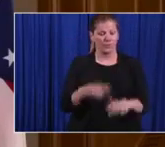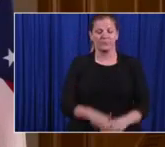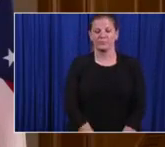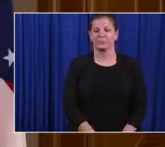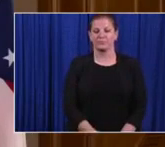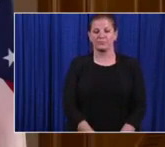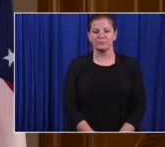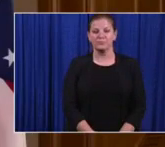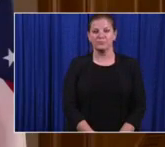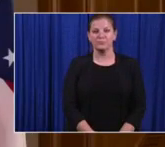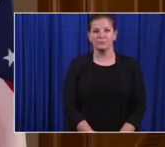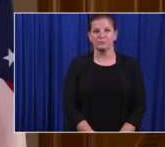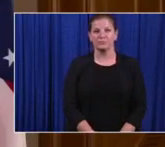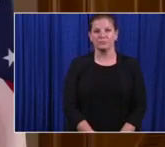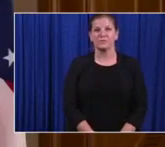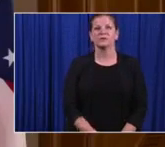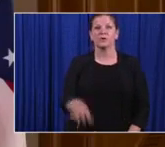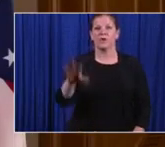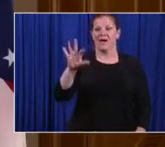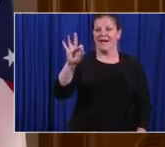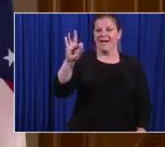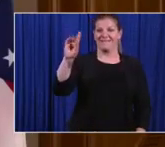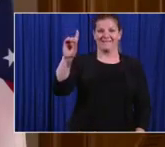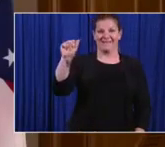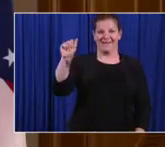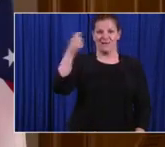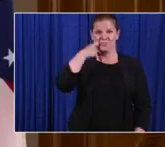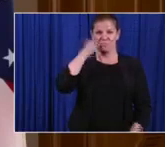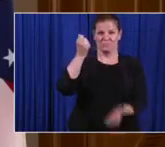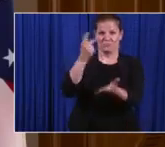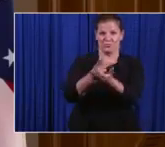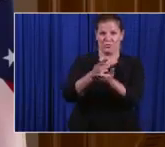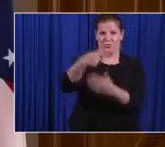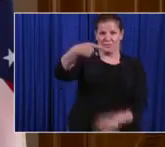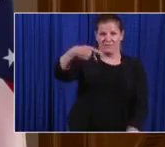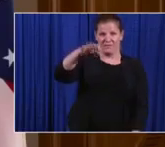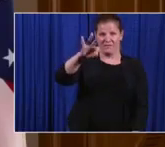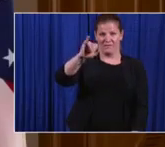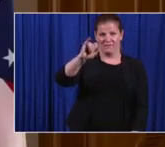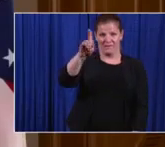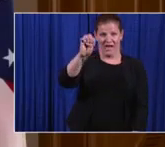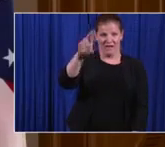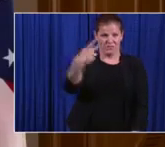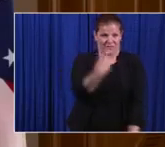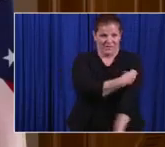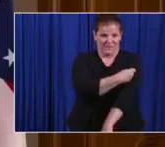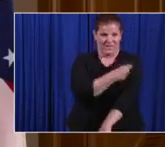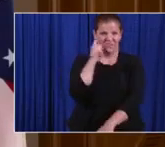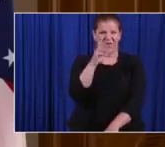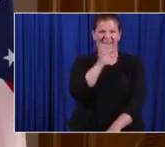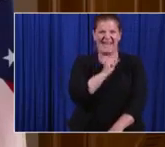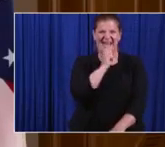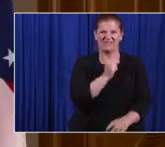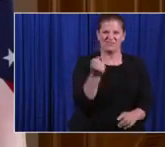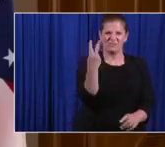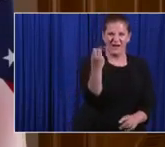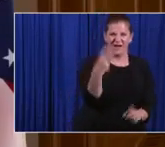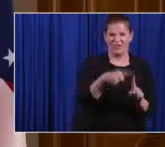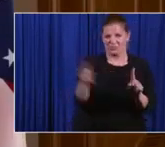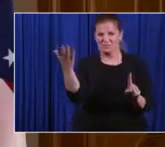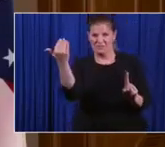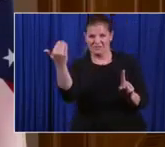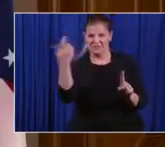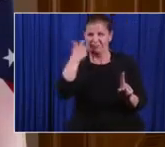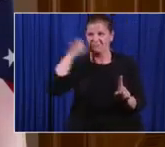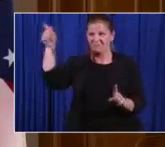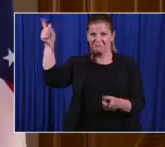With the FDA approving the Pfizer vaccine for 12 to 15-year-olds, we want to hear from some doctors who